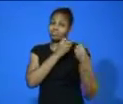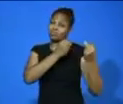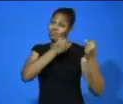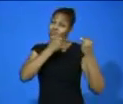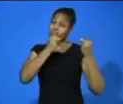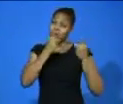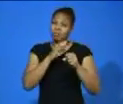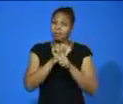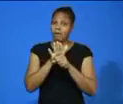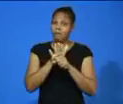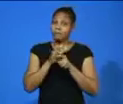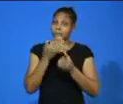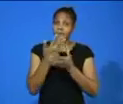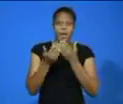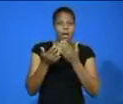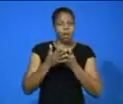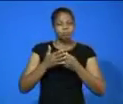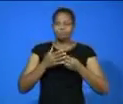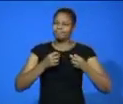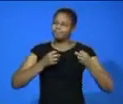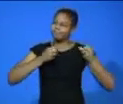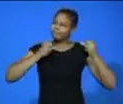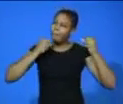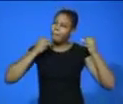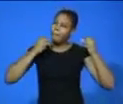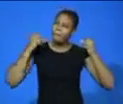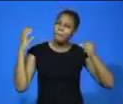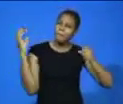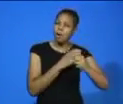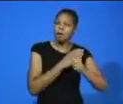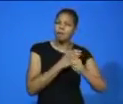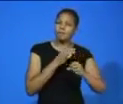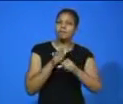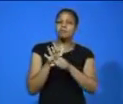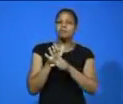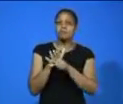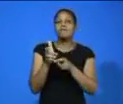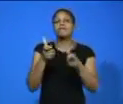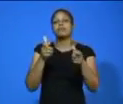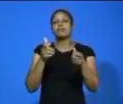whose hands are powerful enough to hold all of us,